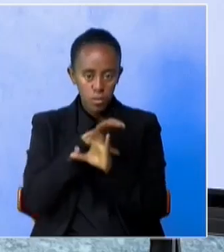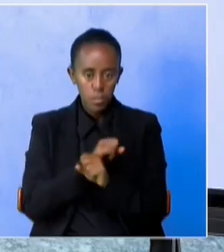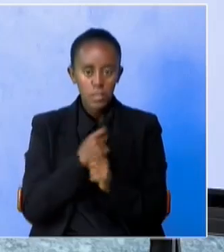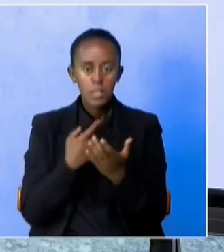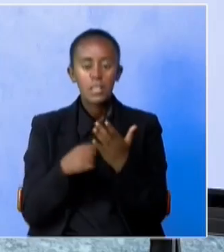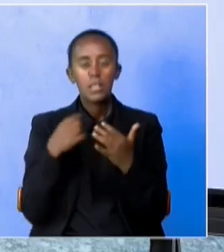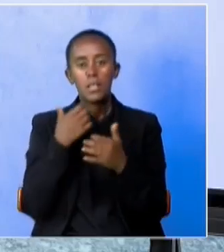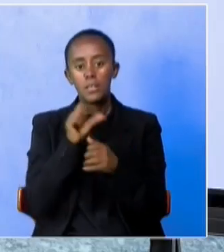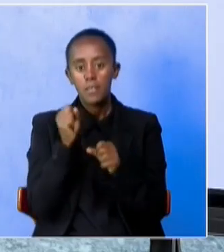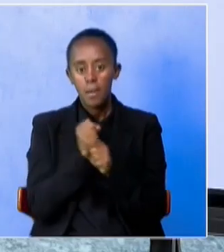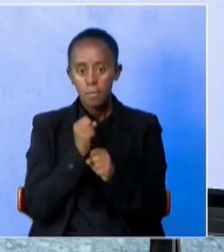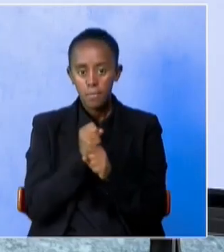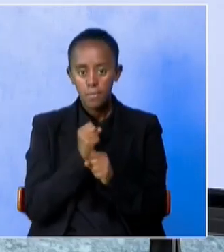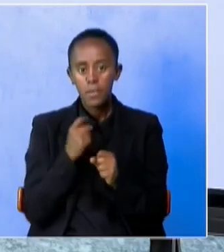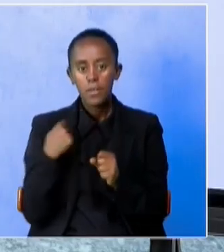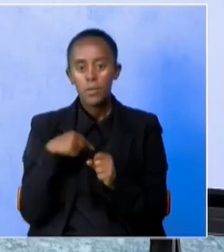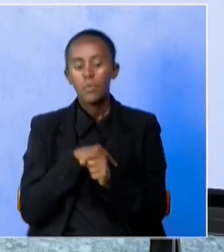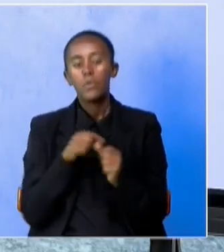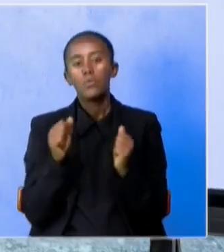together.